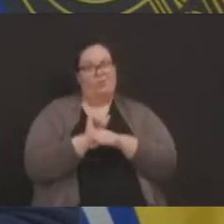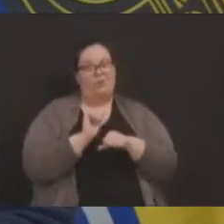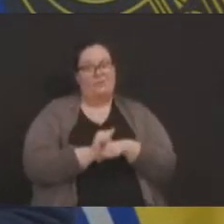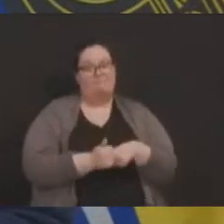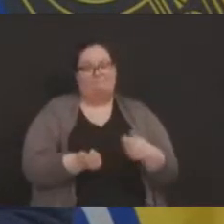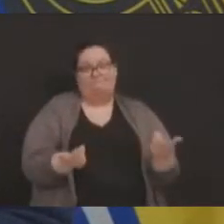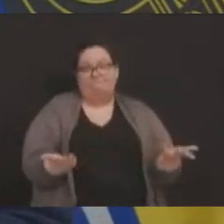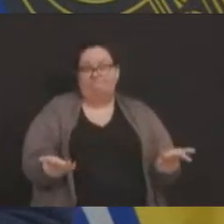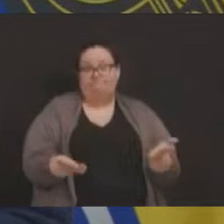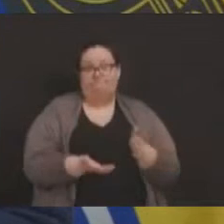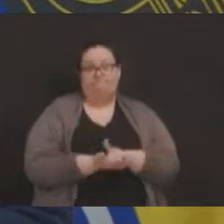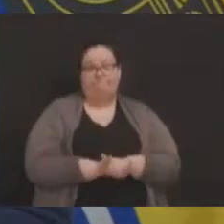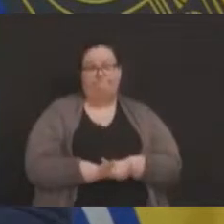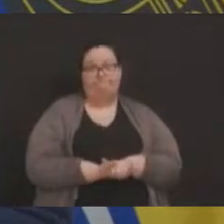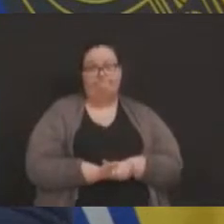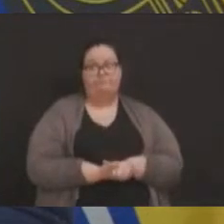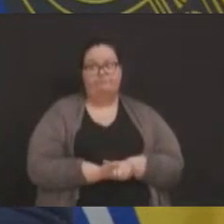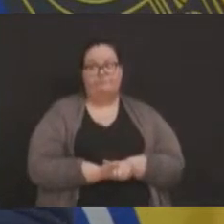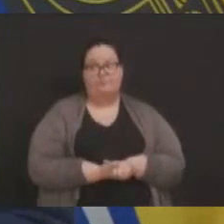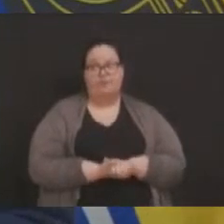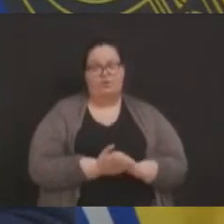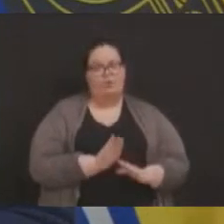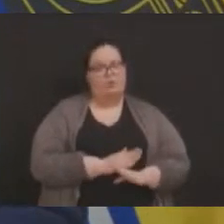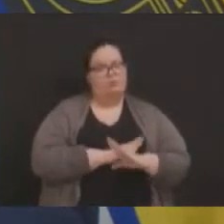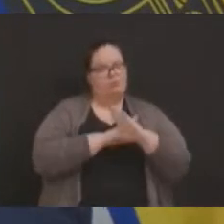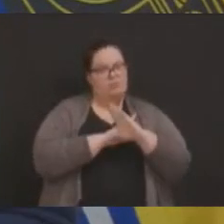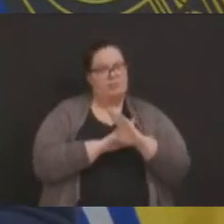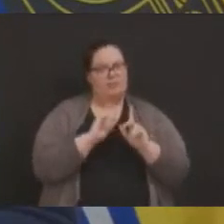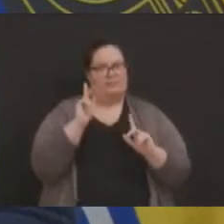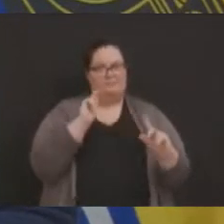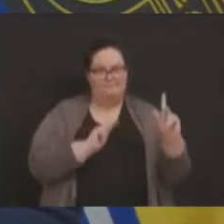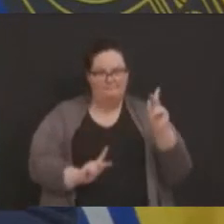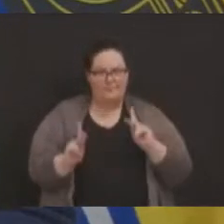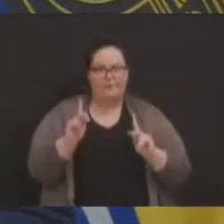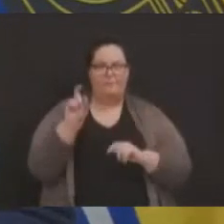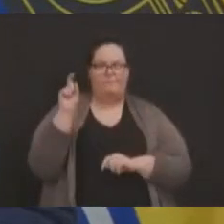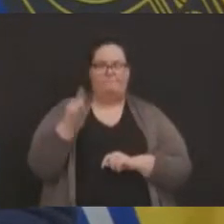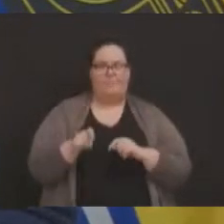to do a job and are only coming here on a one-time